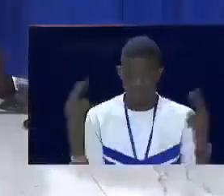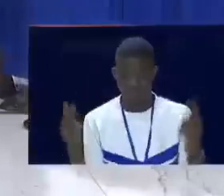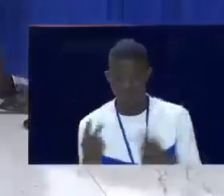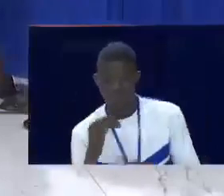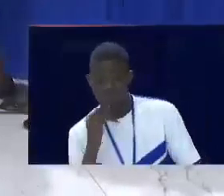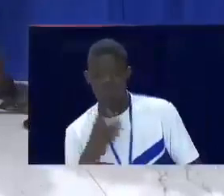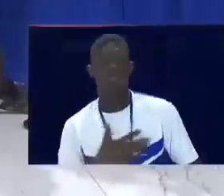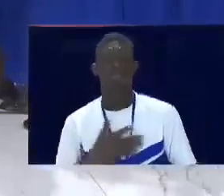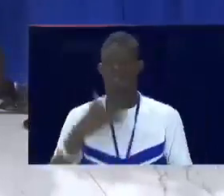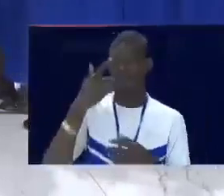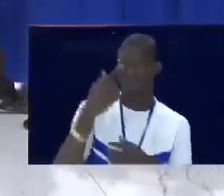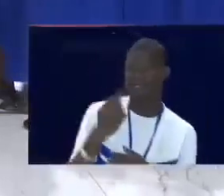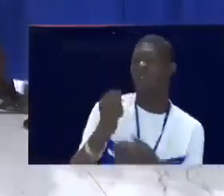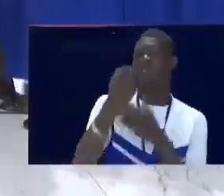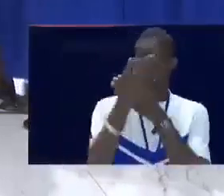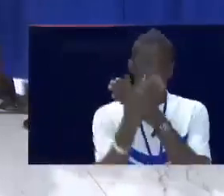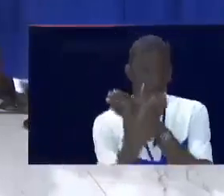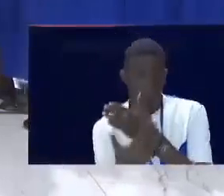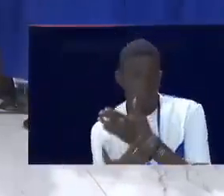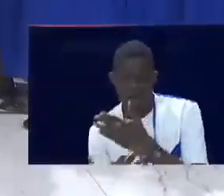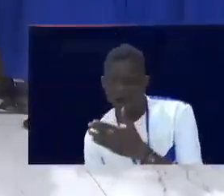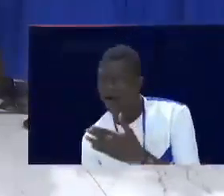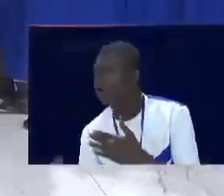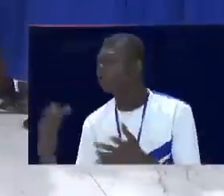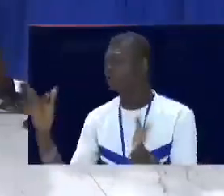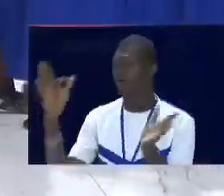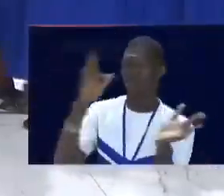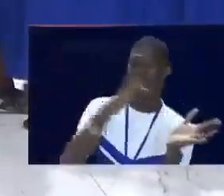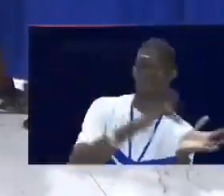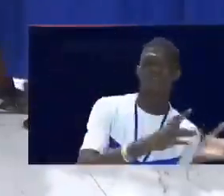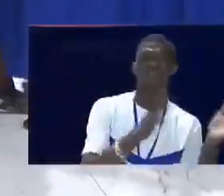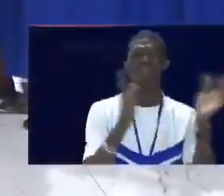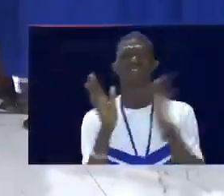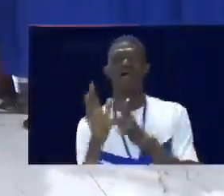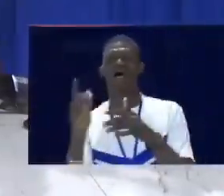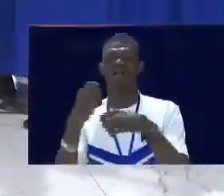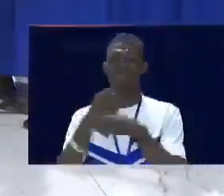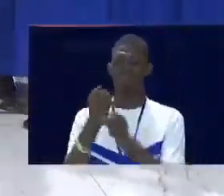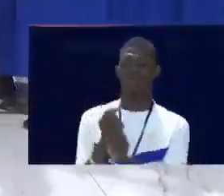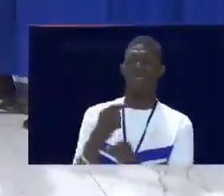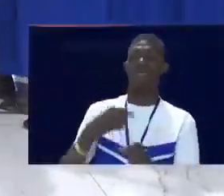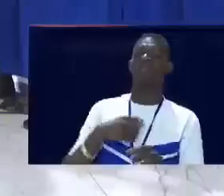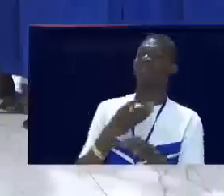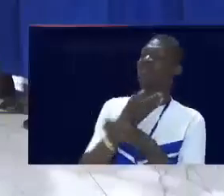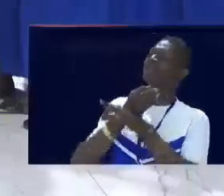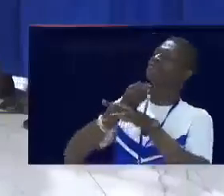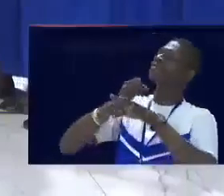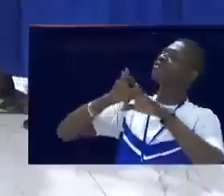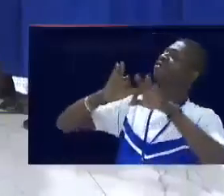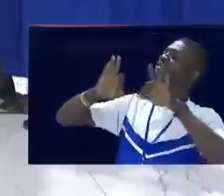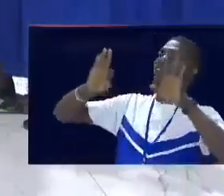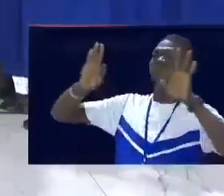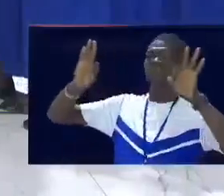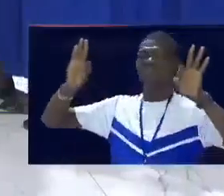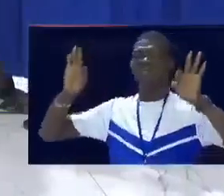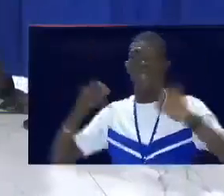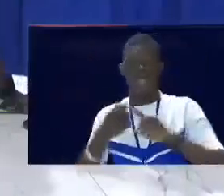mine through the blood of Jesus. The Jesus set me